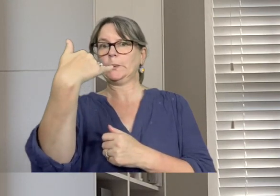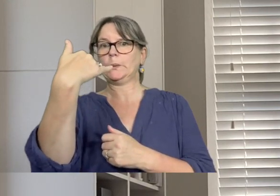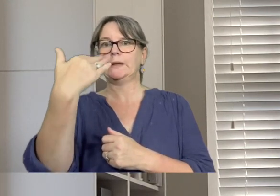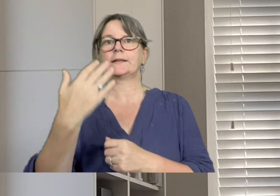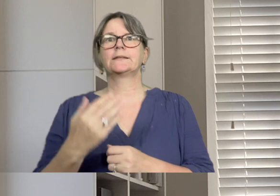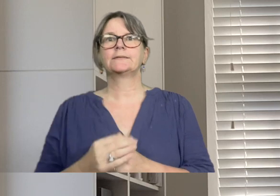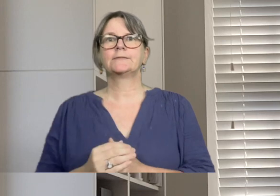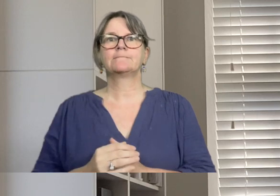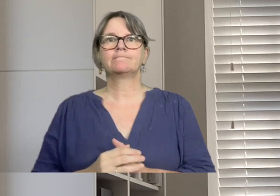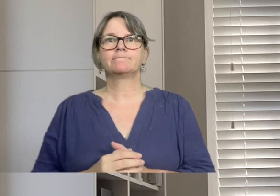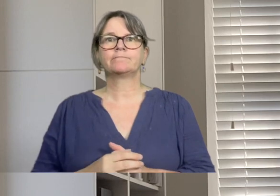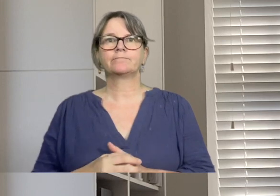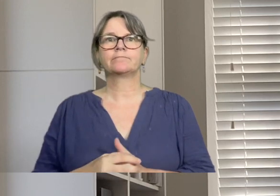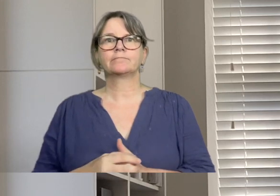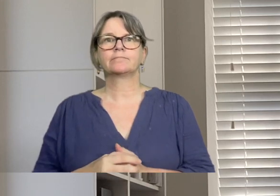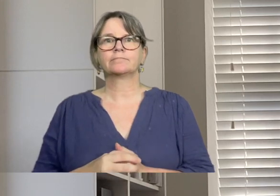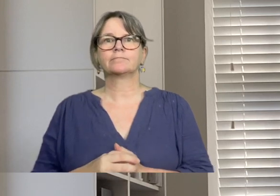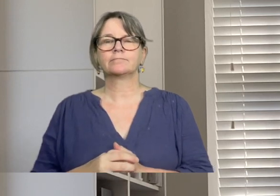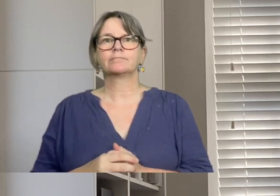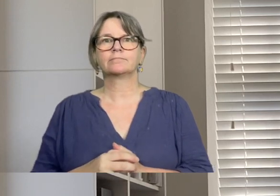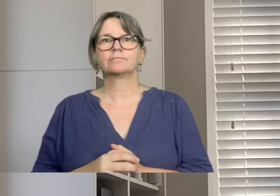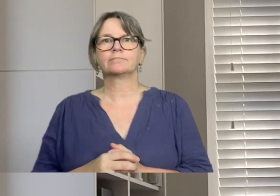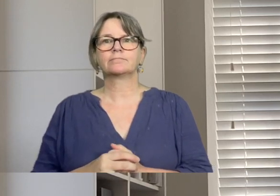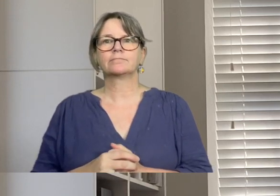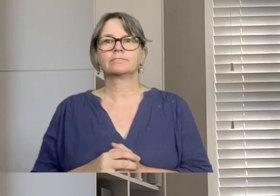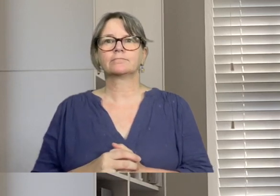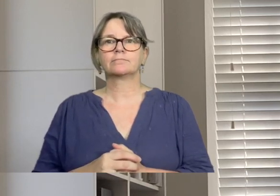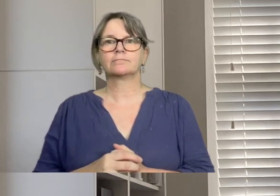the heel away. And we're going to breathe here.